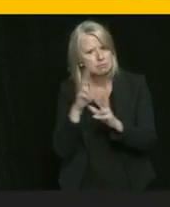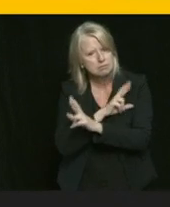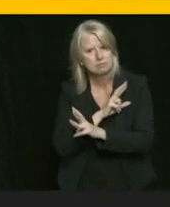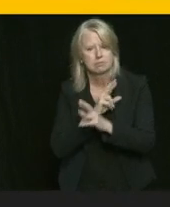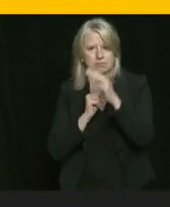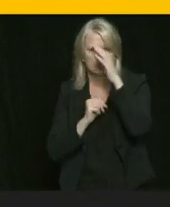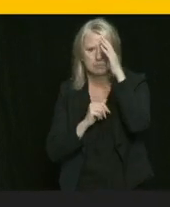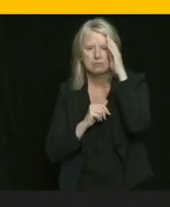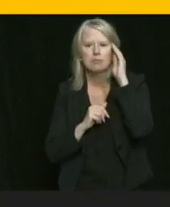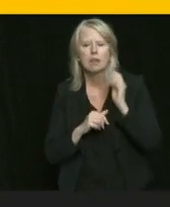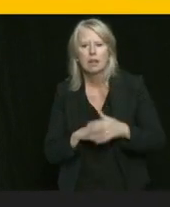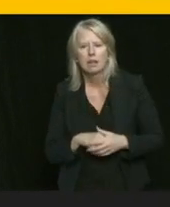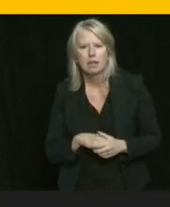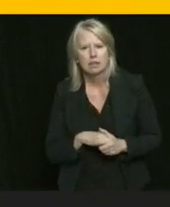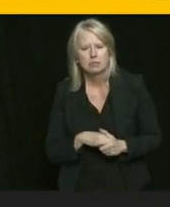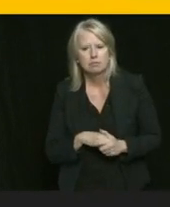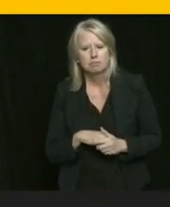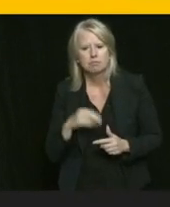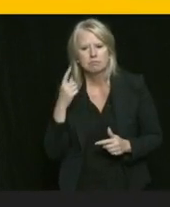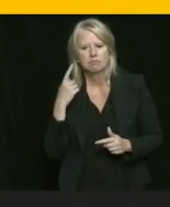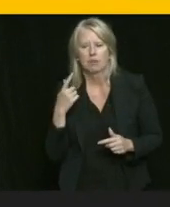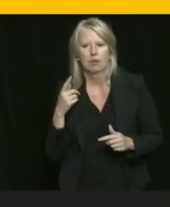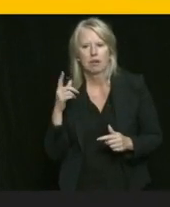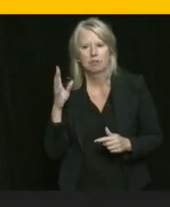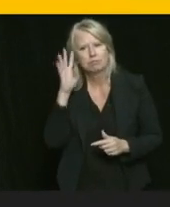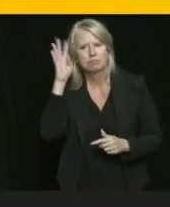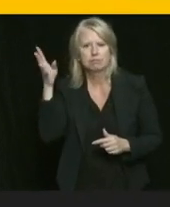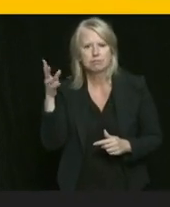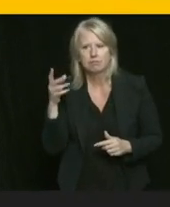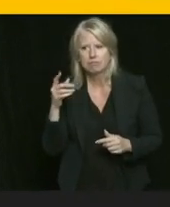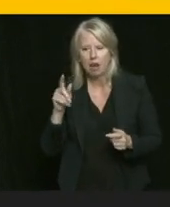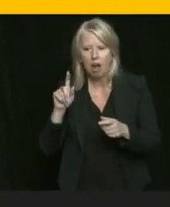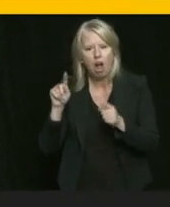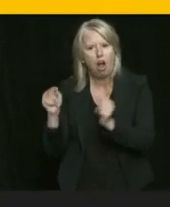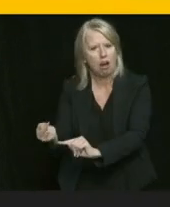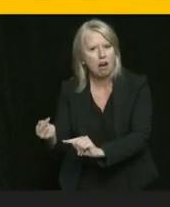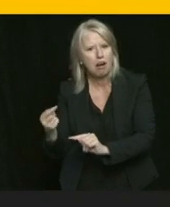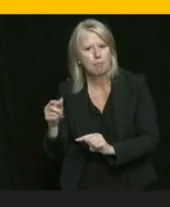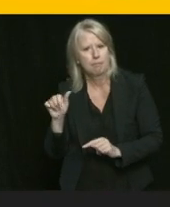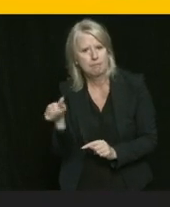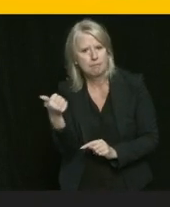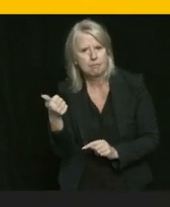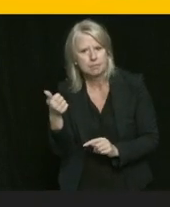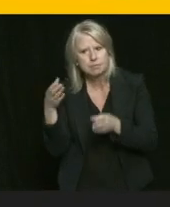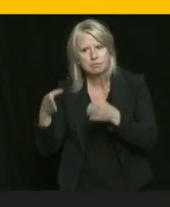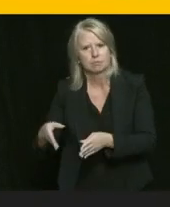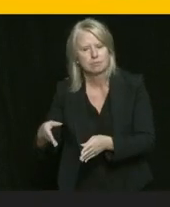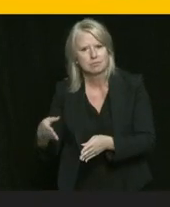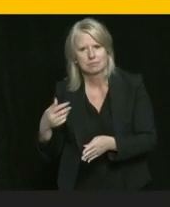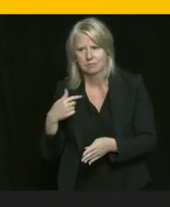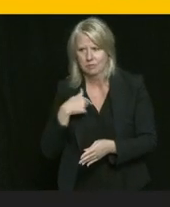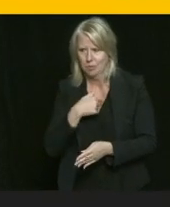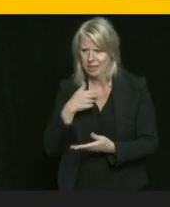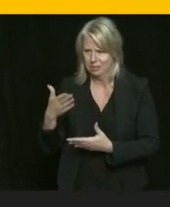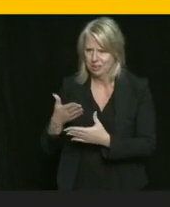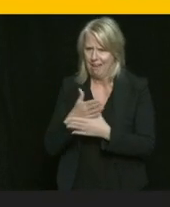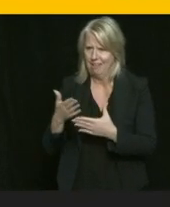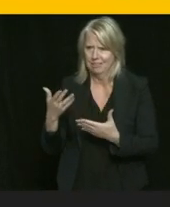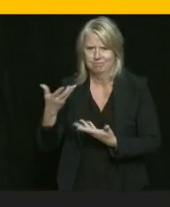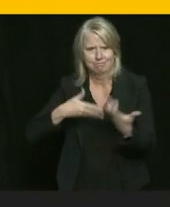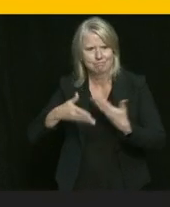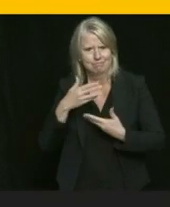to needlessly or arbitrarily hurt someone who we share this planet and society with.